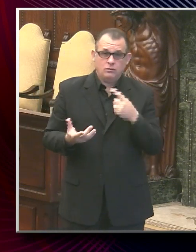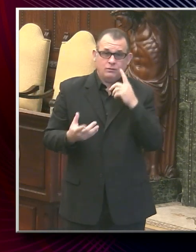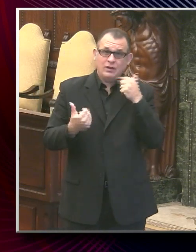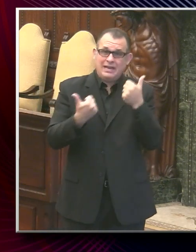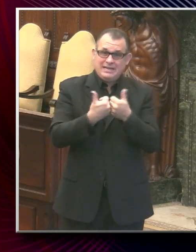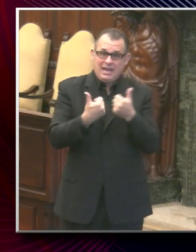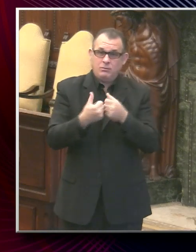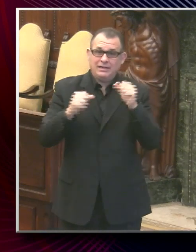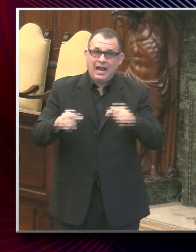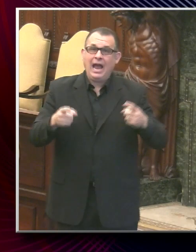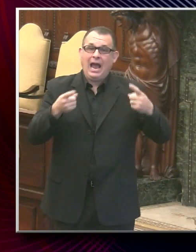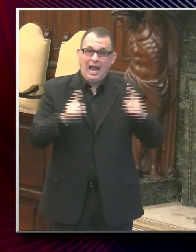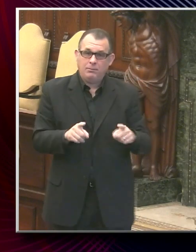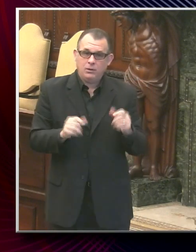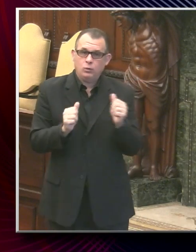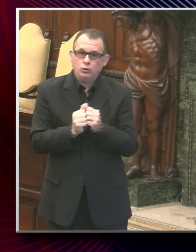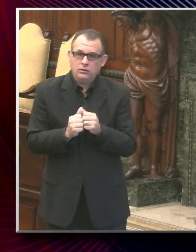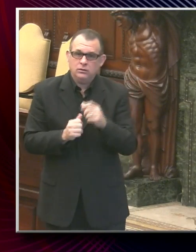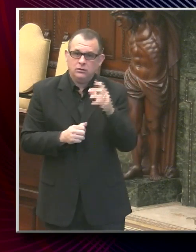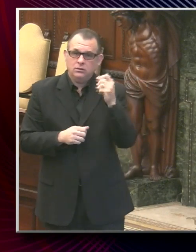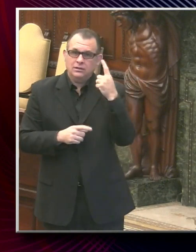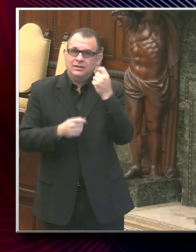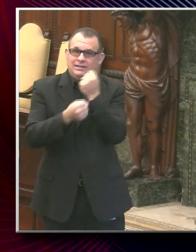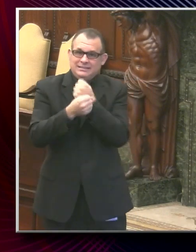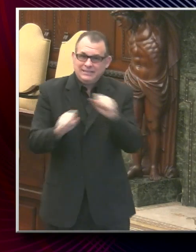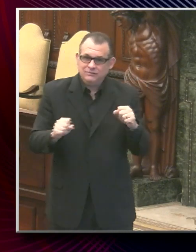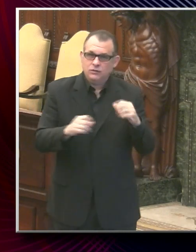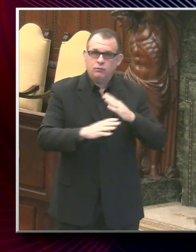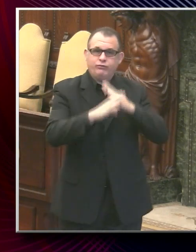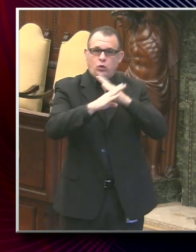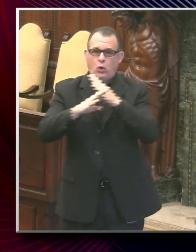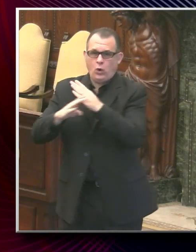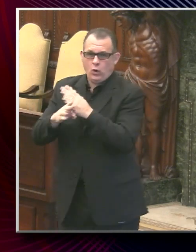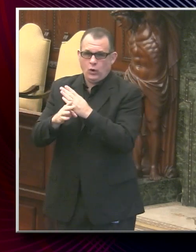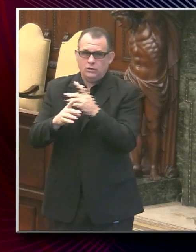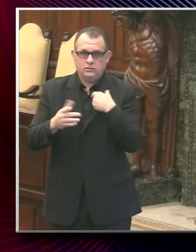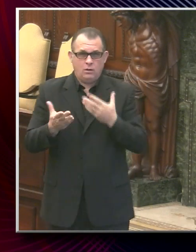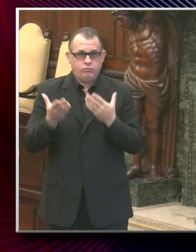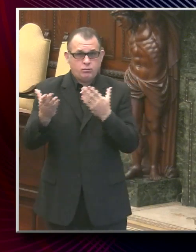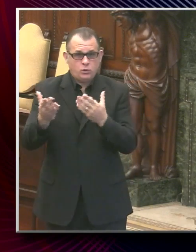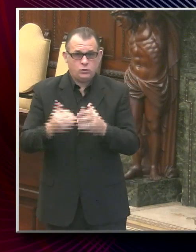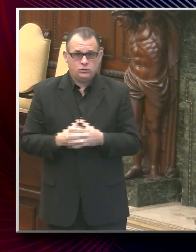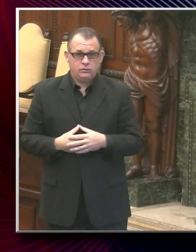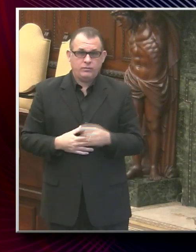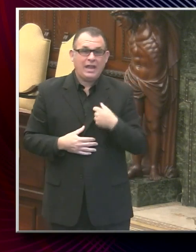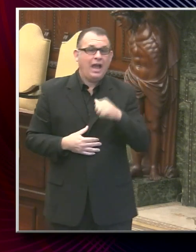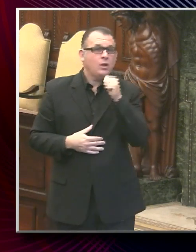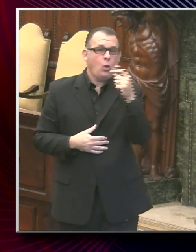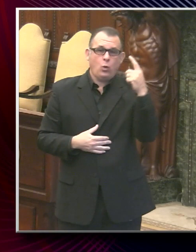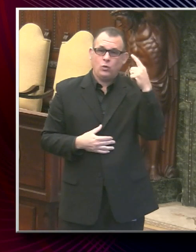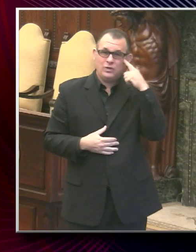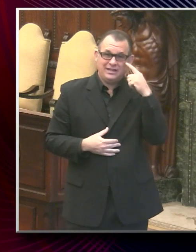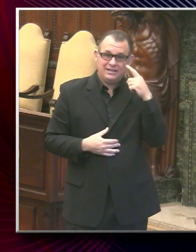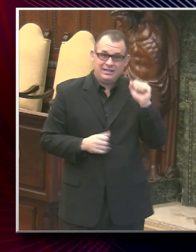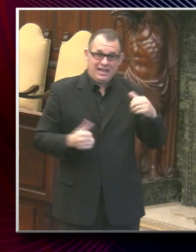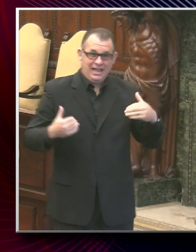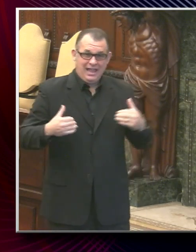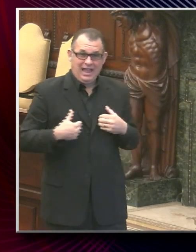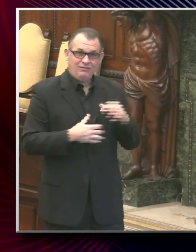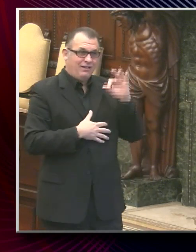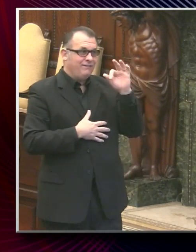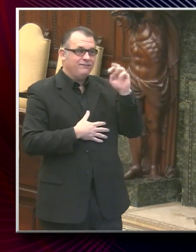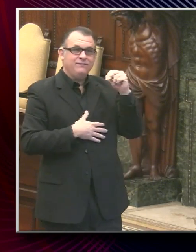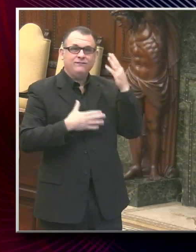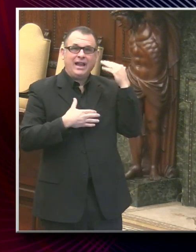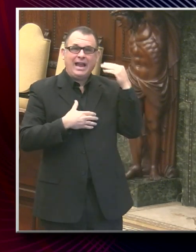played with the kind of safety precautions that they're proposing. I do not think that they can have spectators at those games. There's no way for them to be